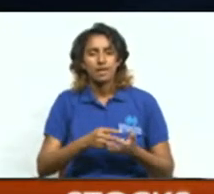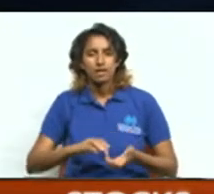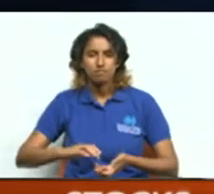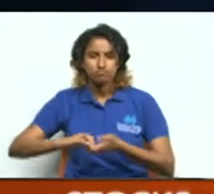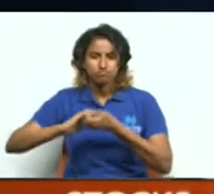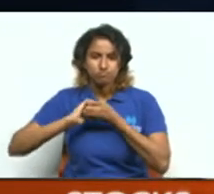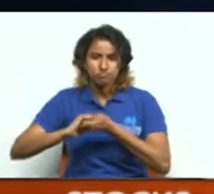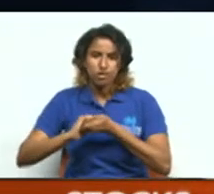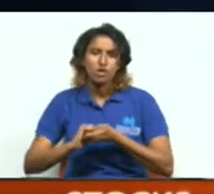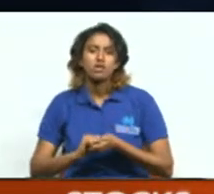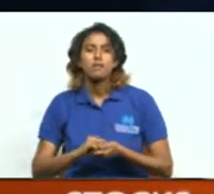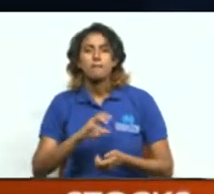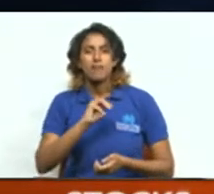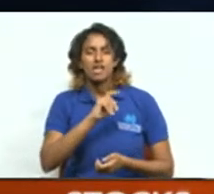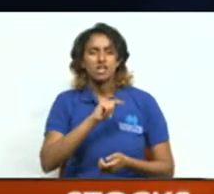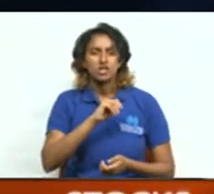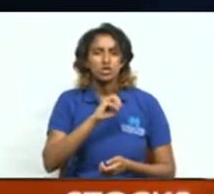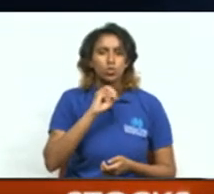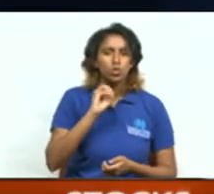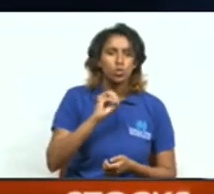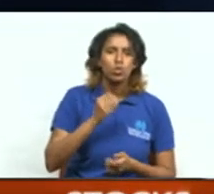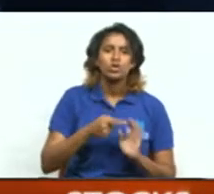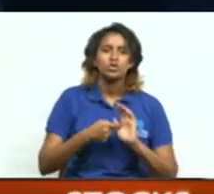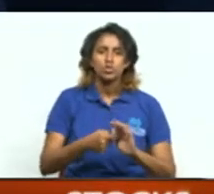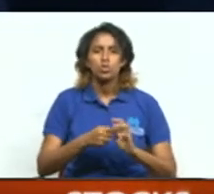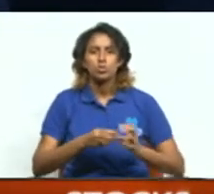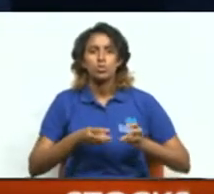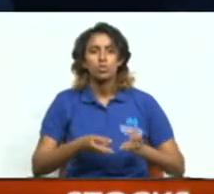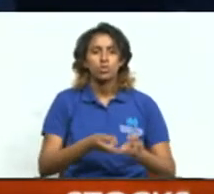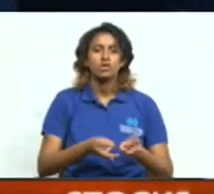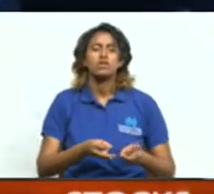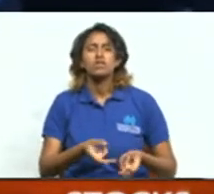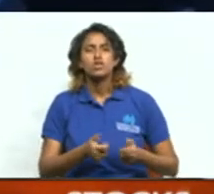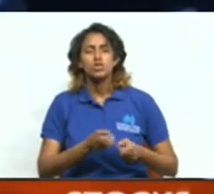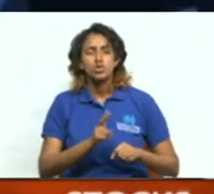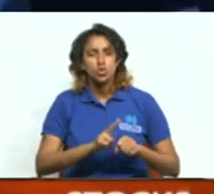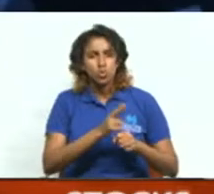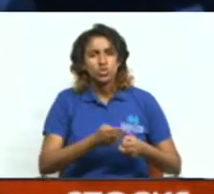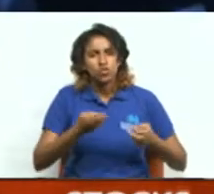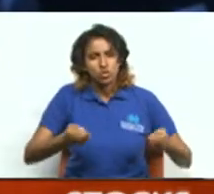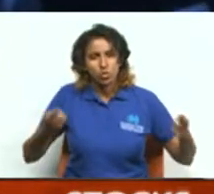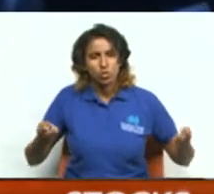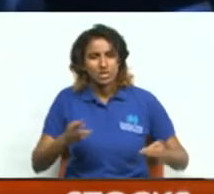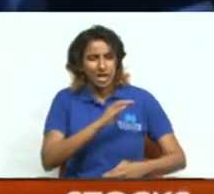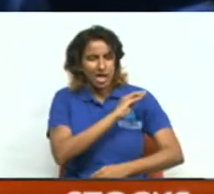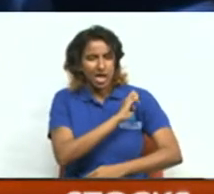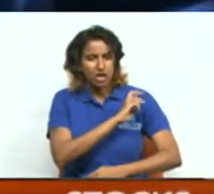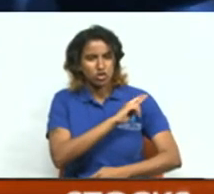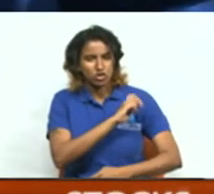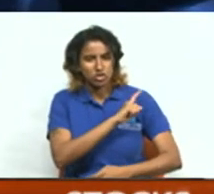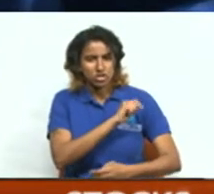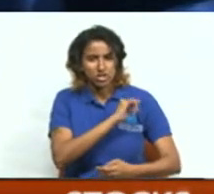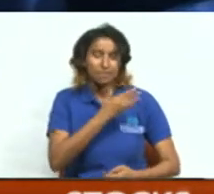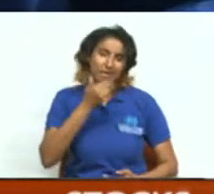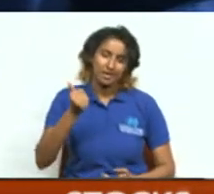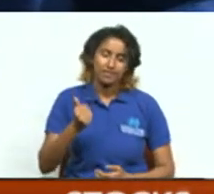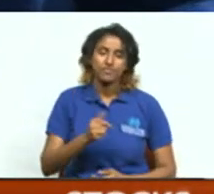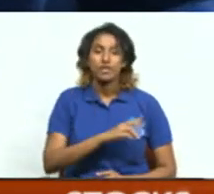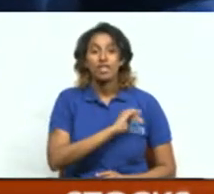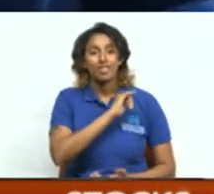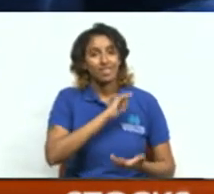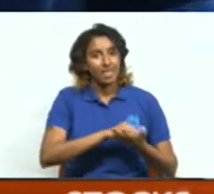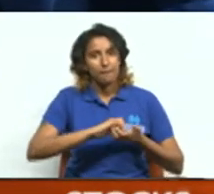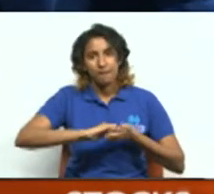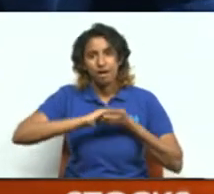TNT's energy resources. Campbell further states that the partnership between BPTT and EOG has grown since its